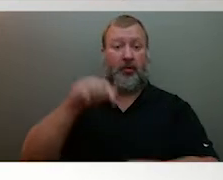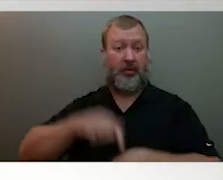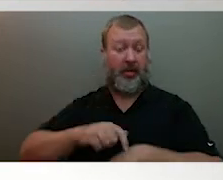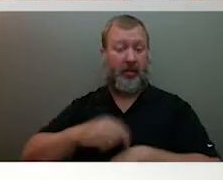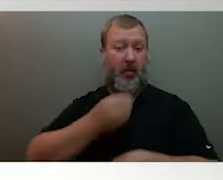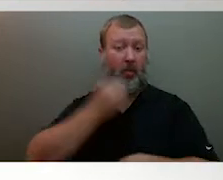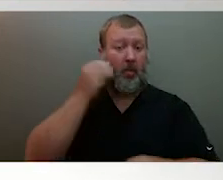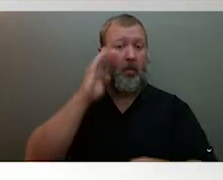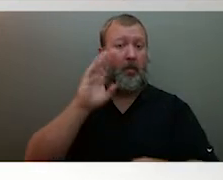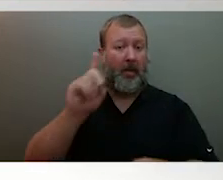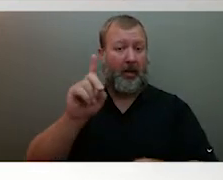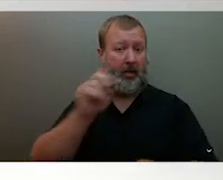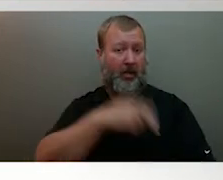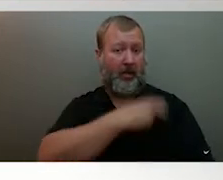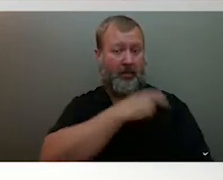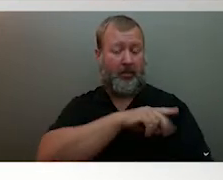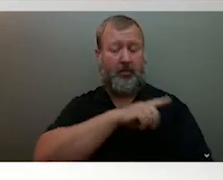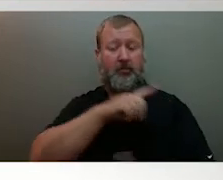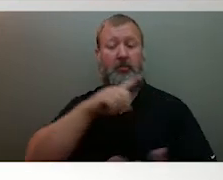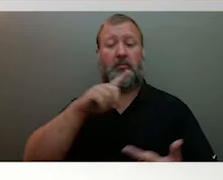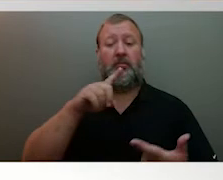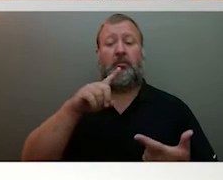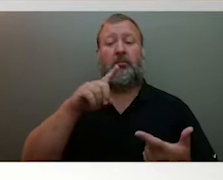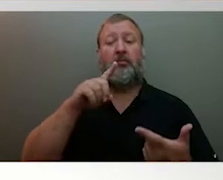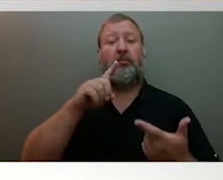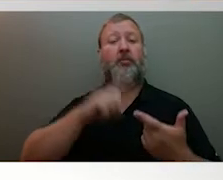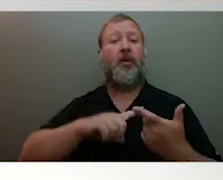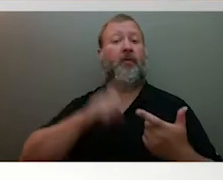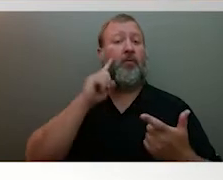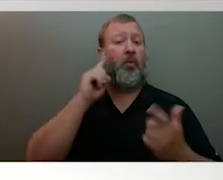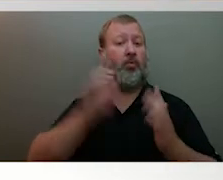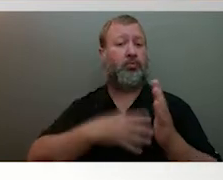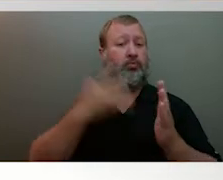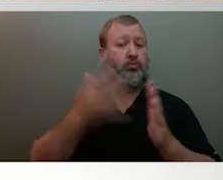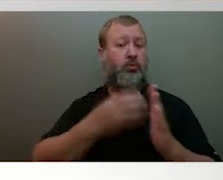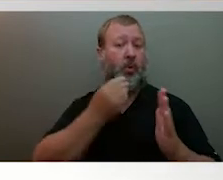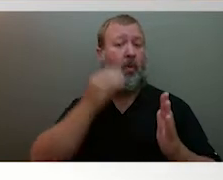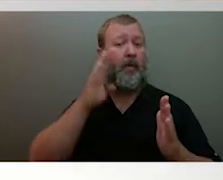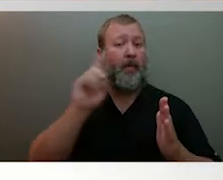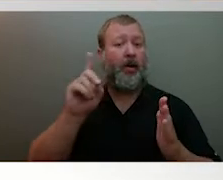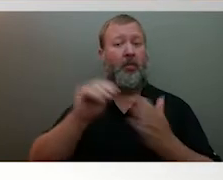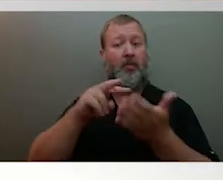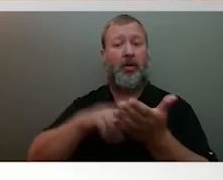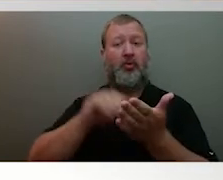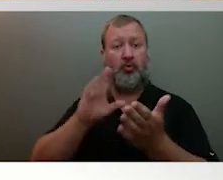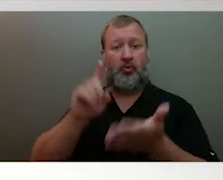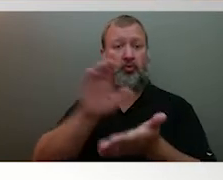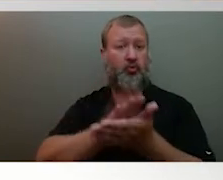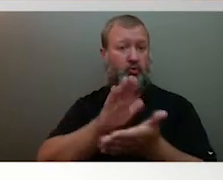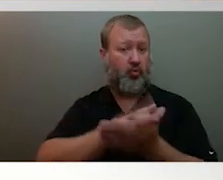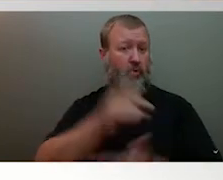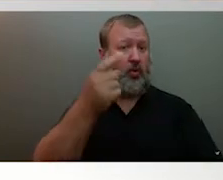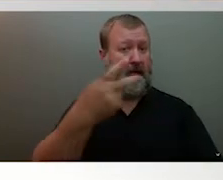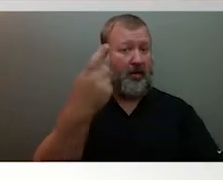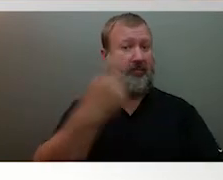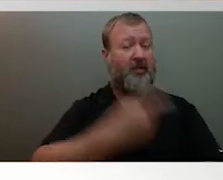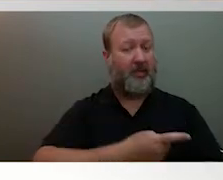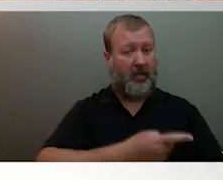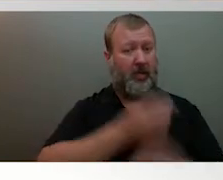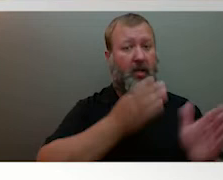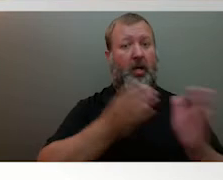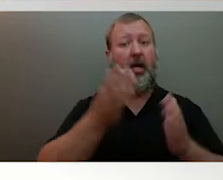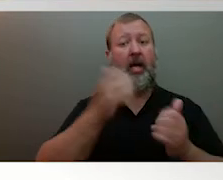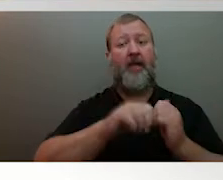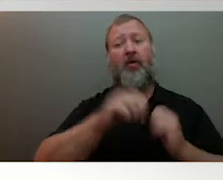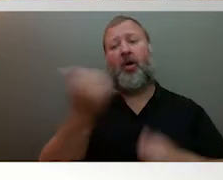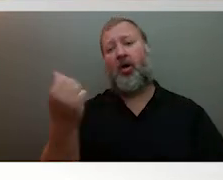homebound. The student may be eligible for intermittent hospital homebound, where the student may go to school half days, every